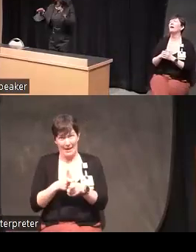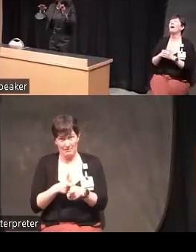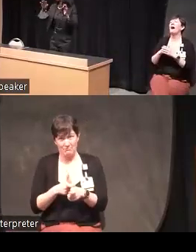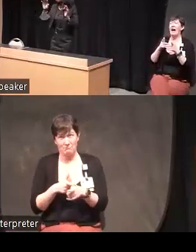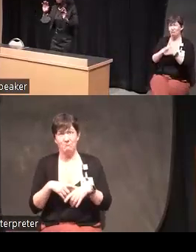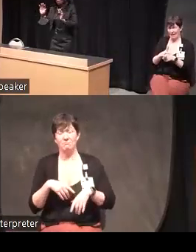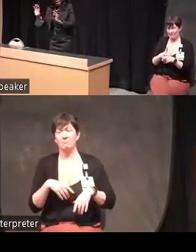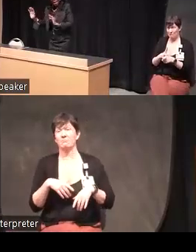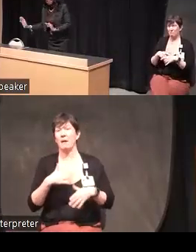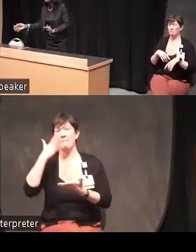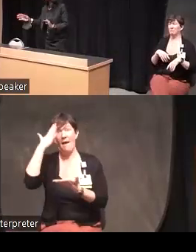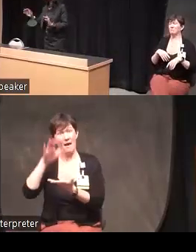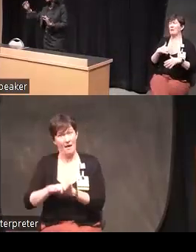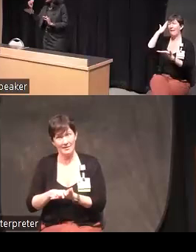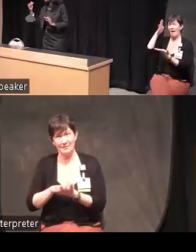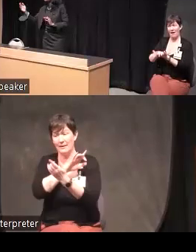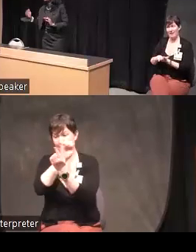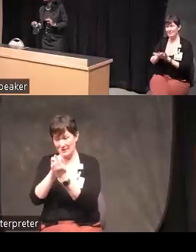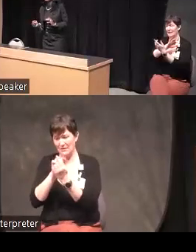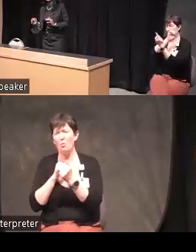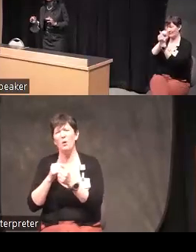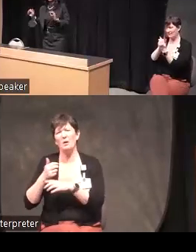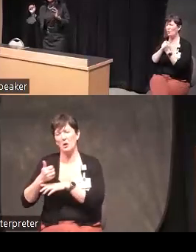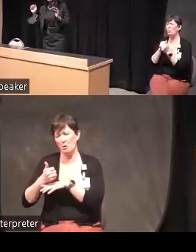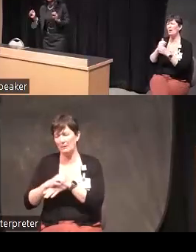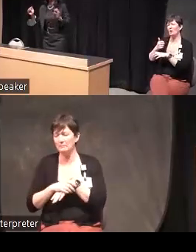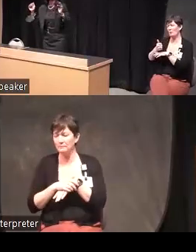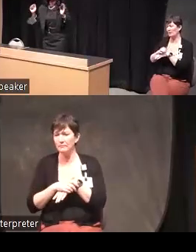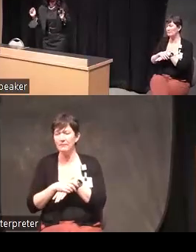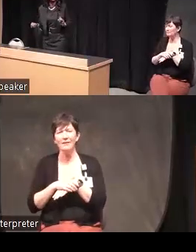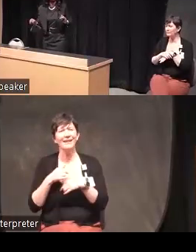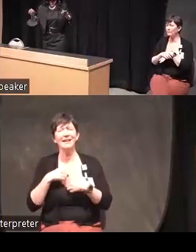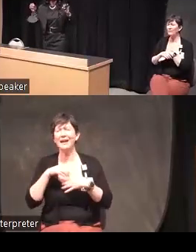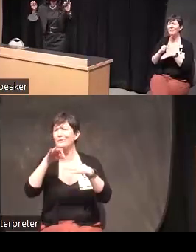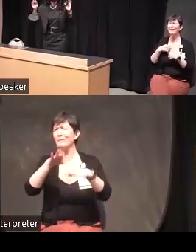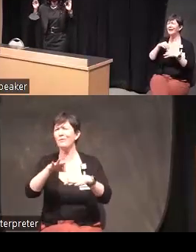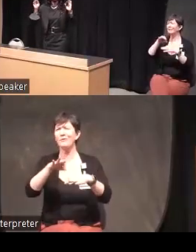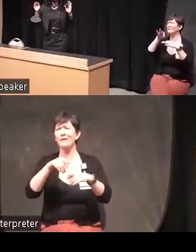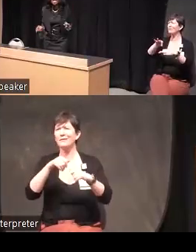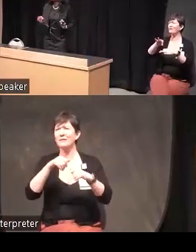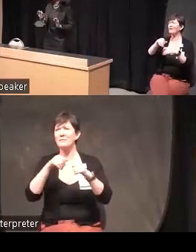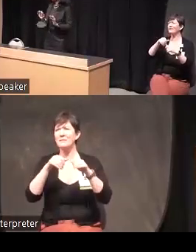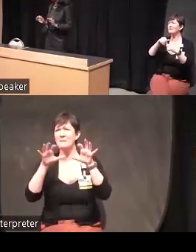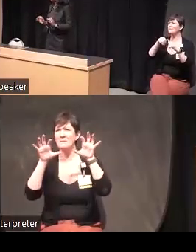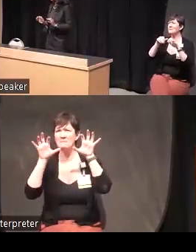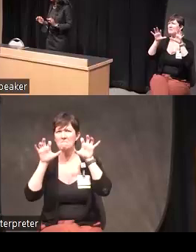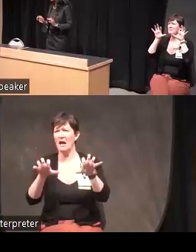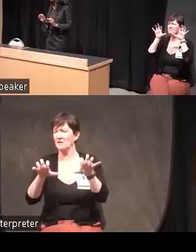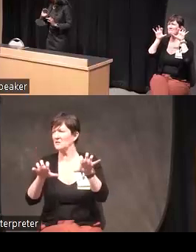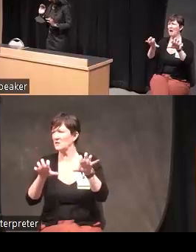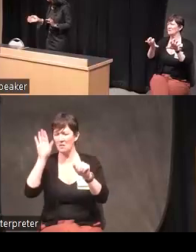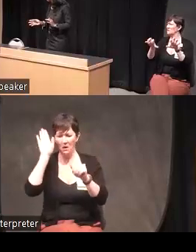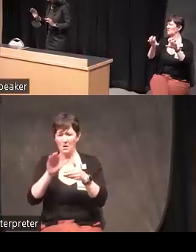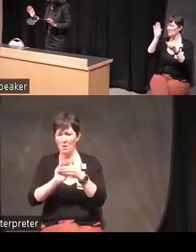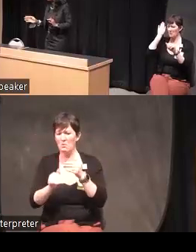run. My husband comes because we're commuting at this point, and I was a perfect monster all weekend. I